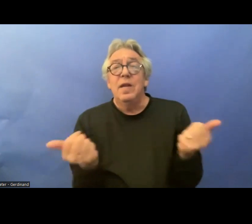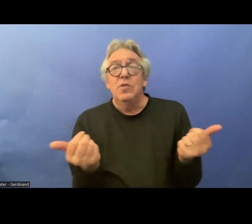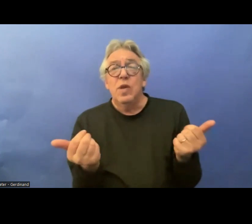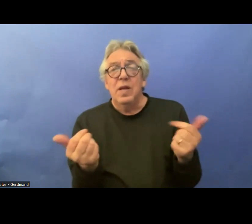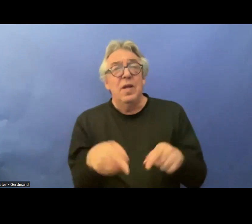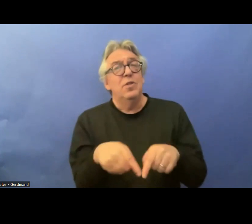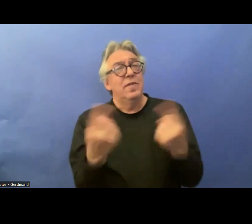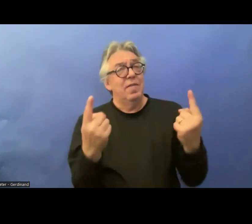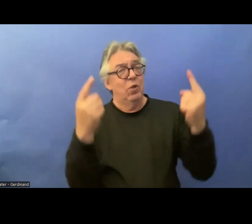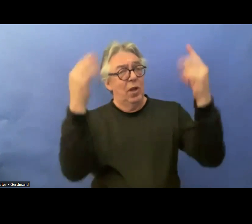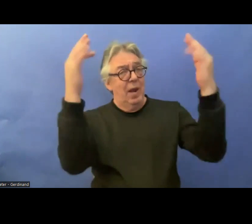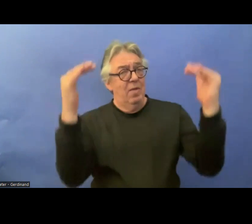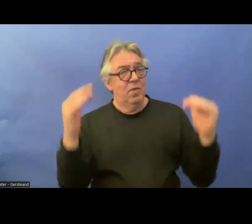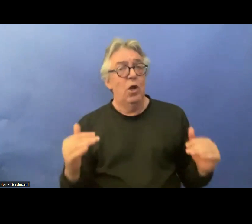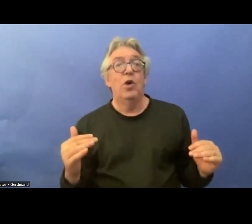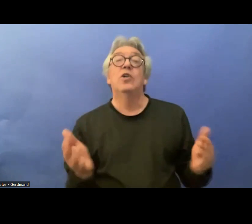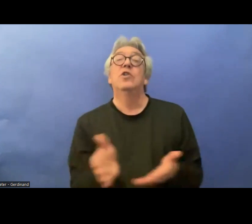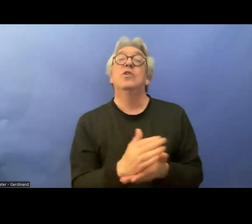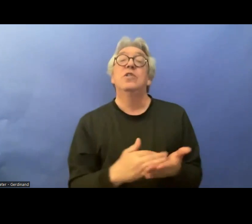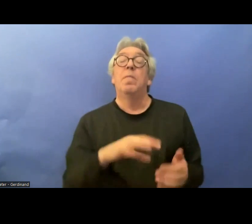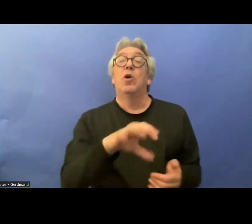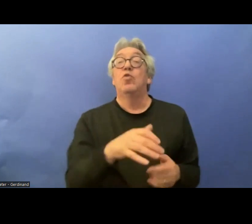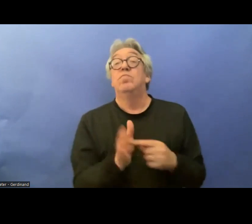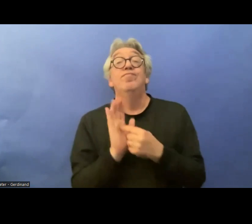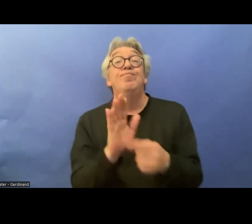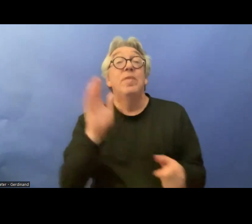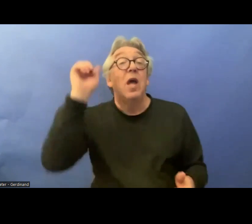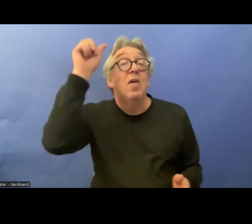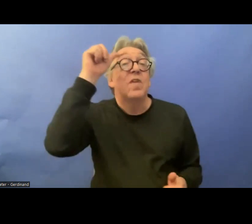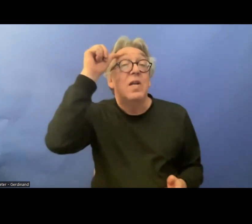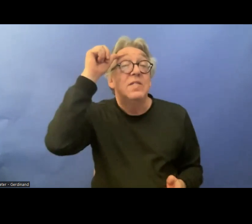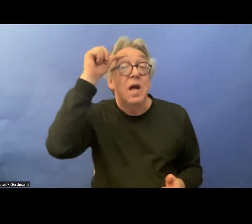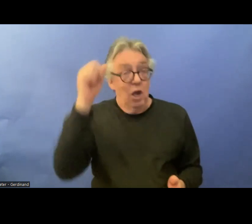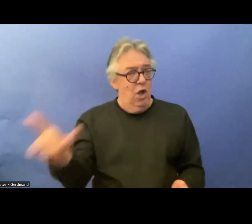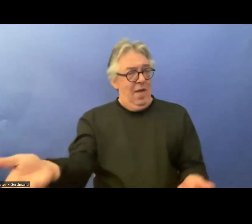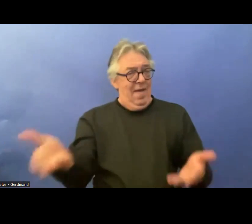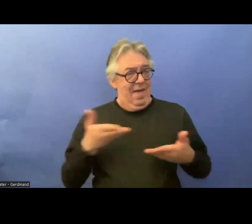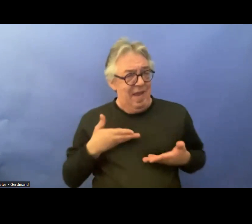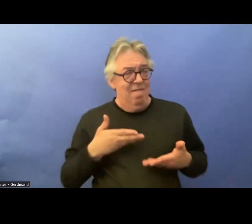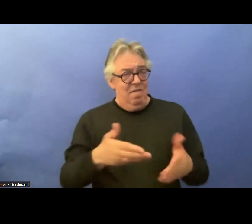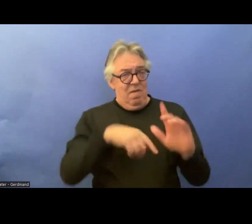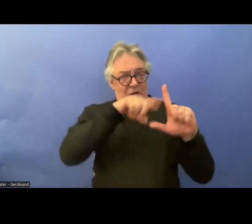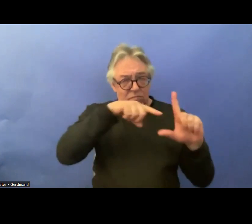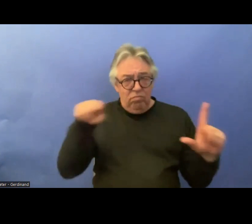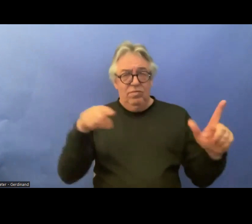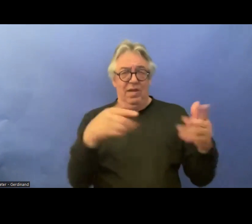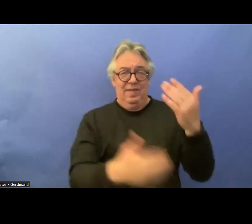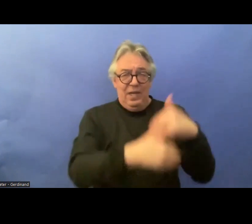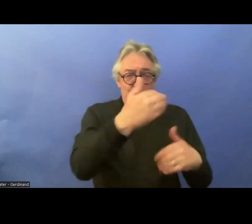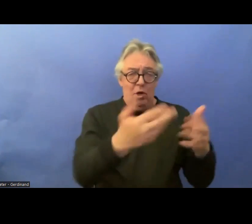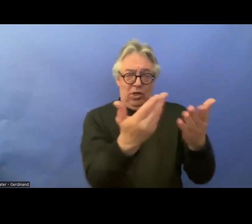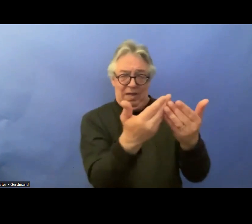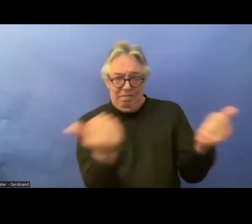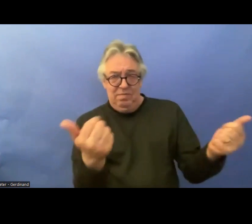level. Some country, Afghanistan, providing that disaggregation, including disability disaggregation